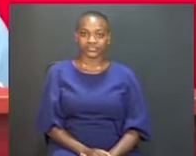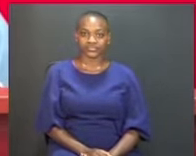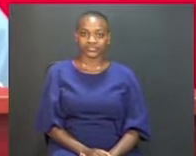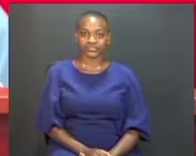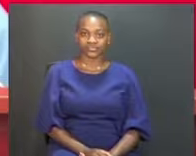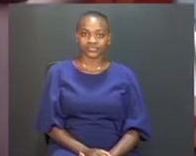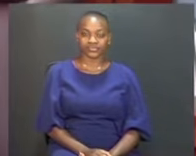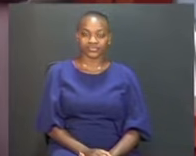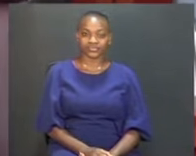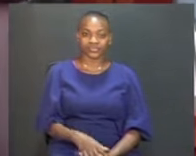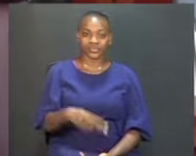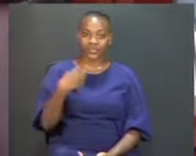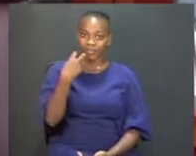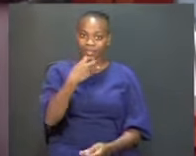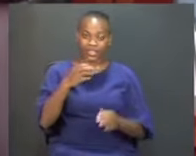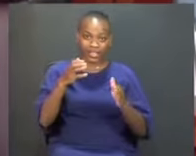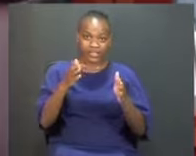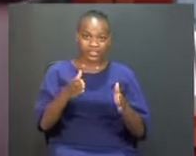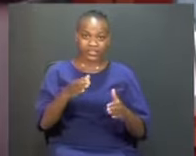Mr.